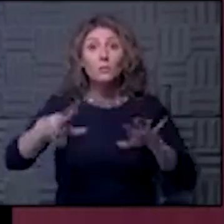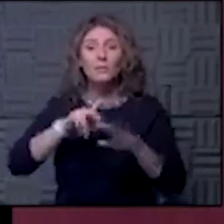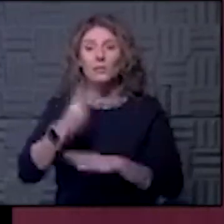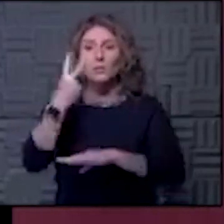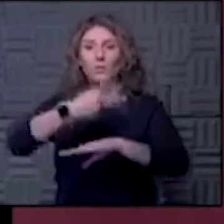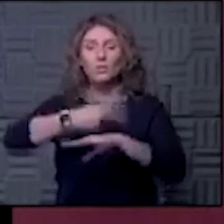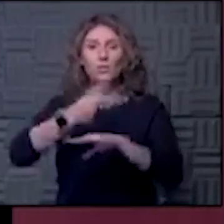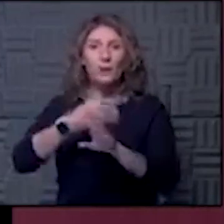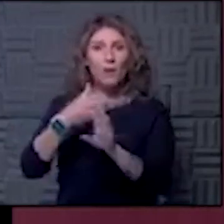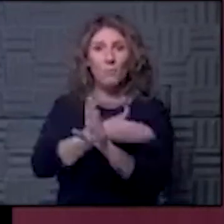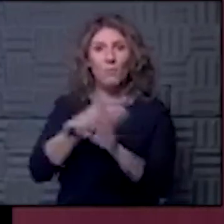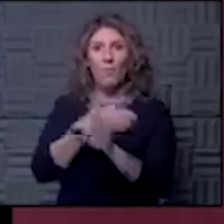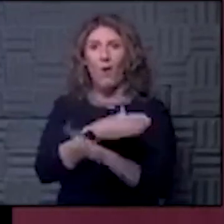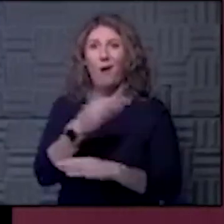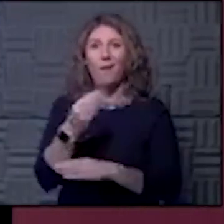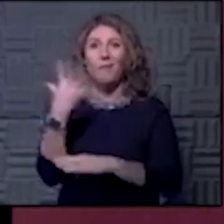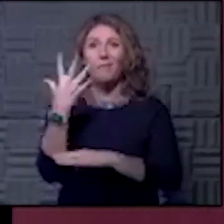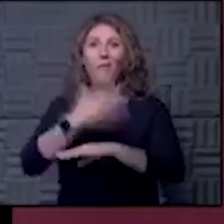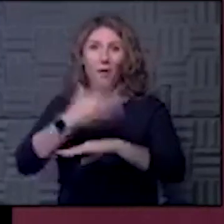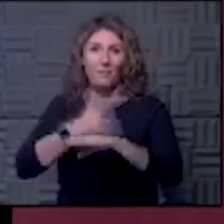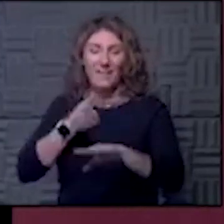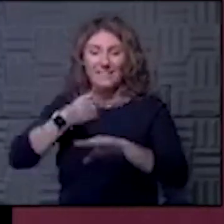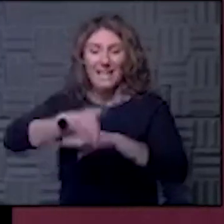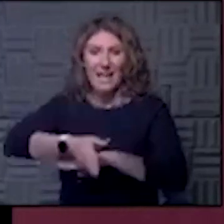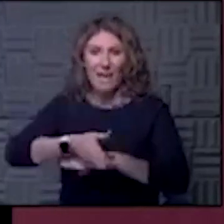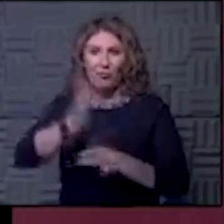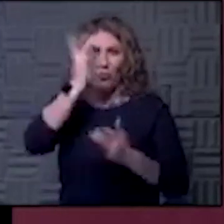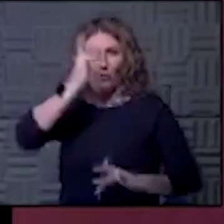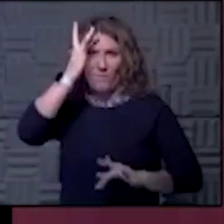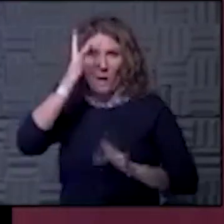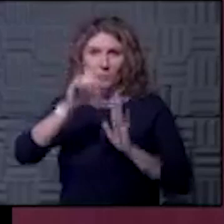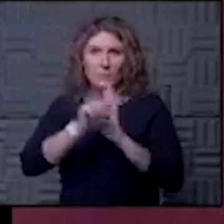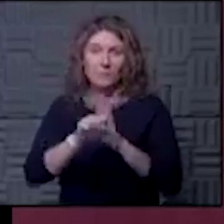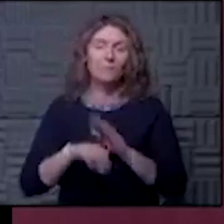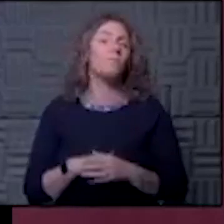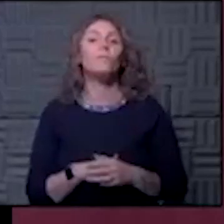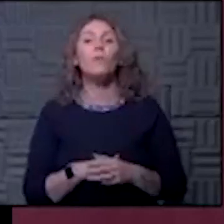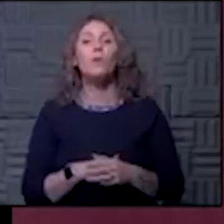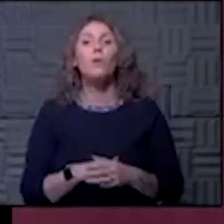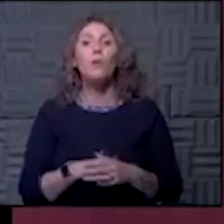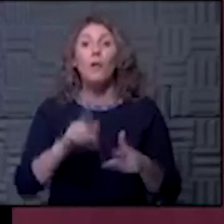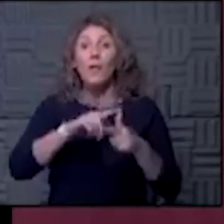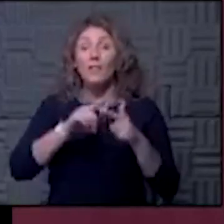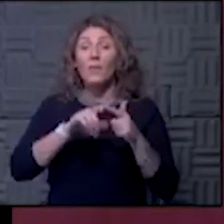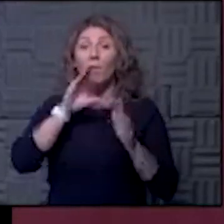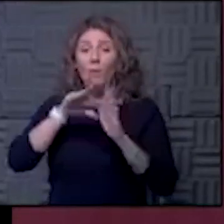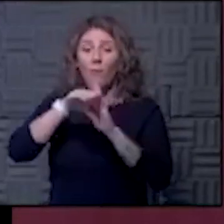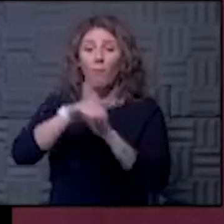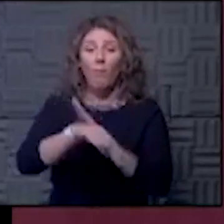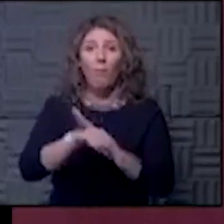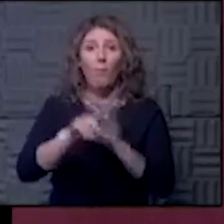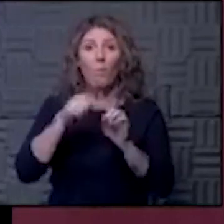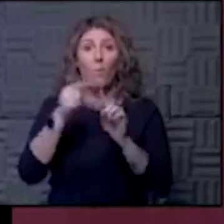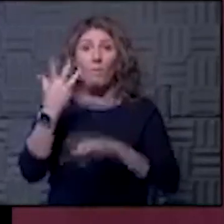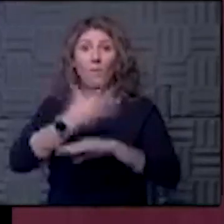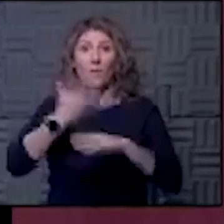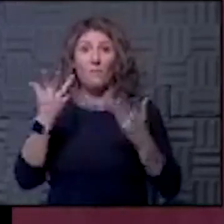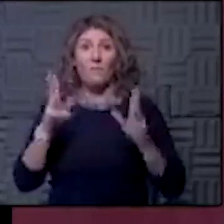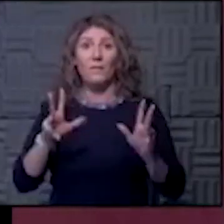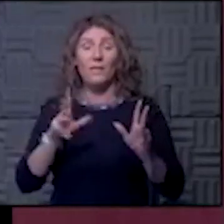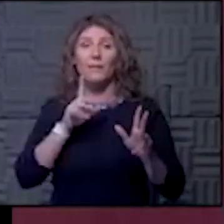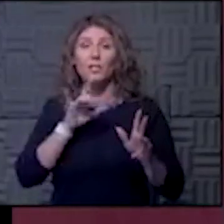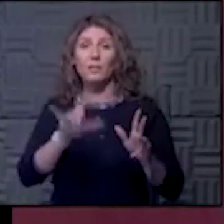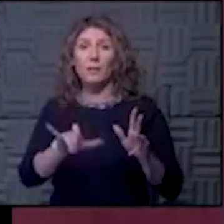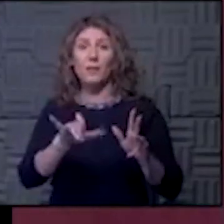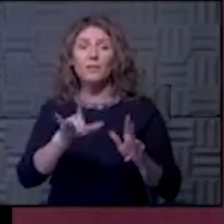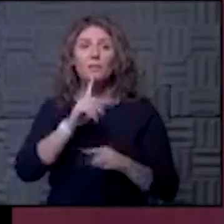virus and 5 days after the virus. It's kind of locking that down pretty well, which they said drops off a lot after 5 days, which is sort of pushing toward that.